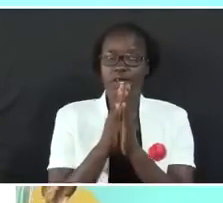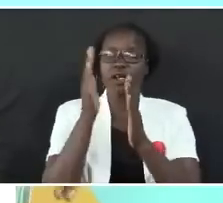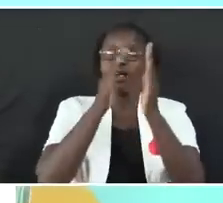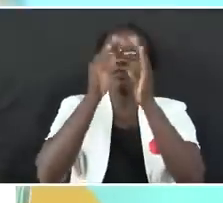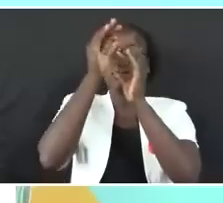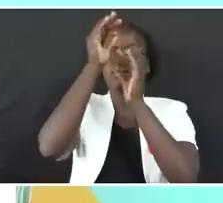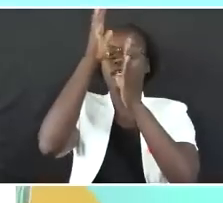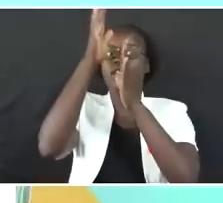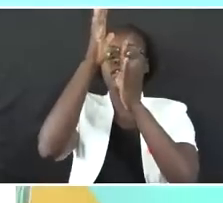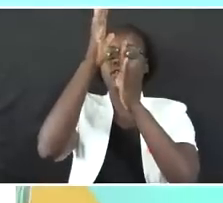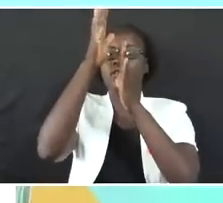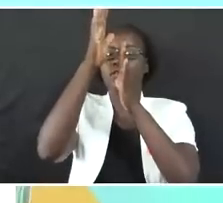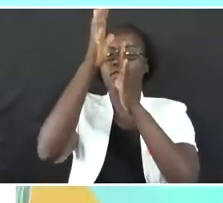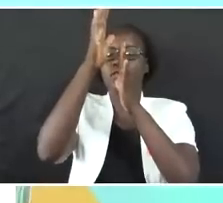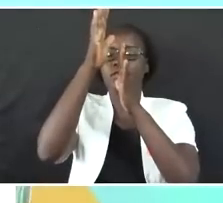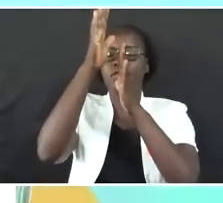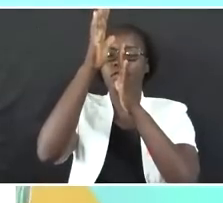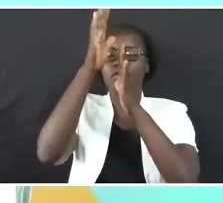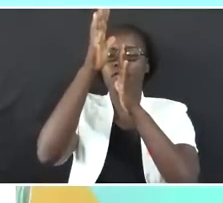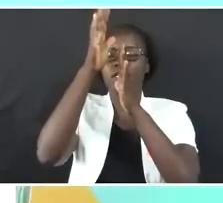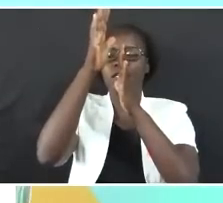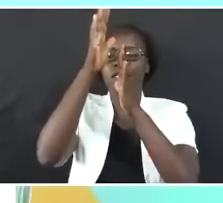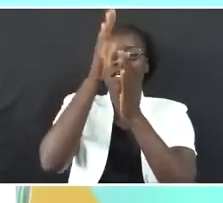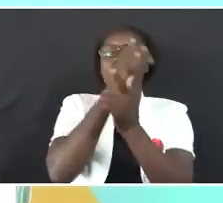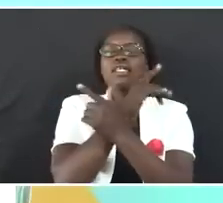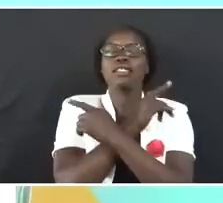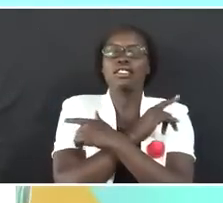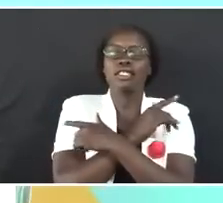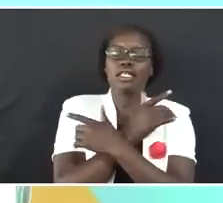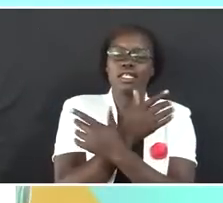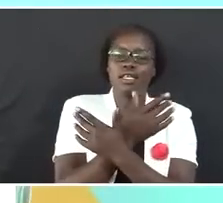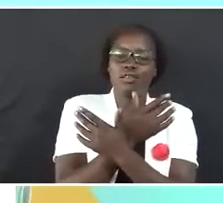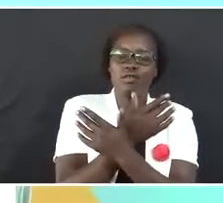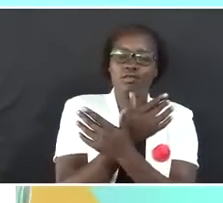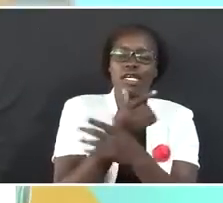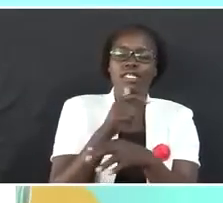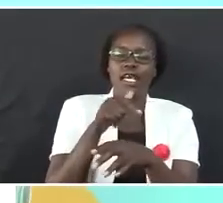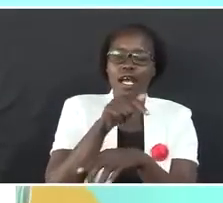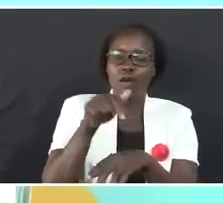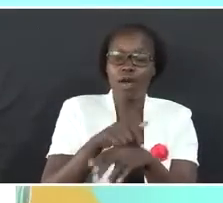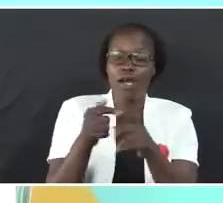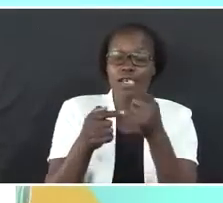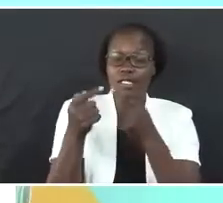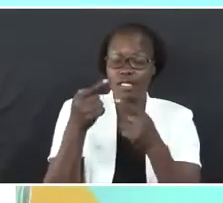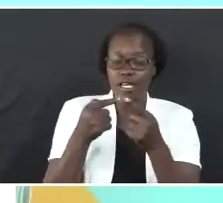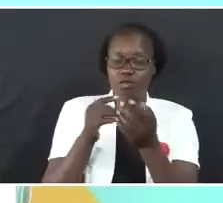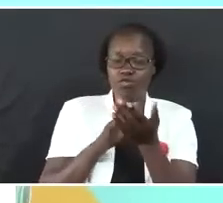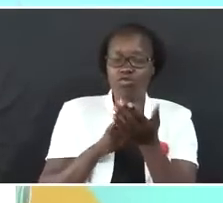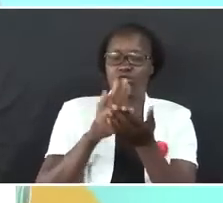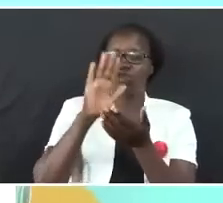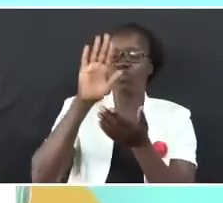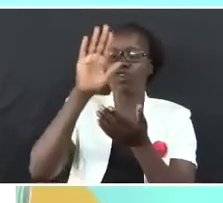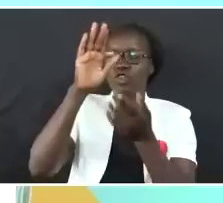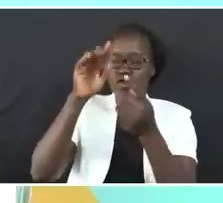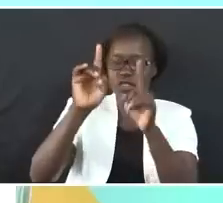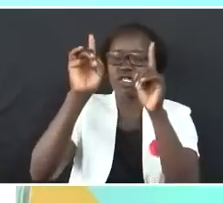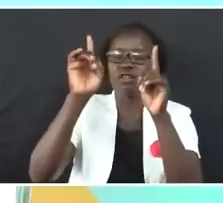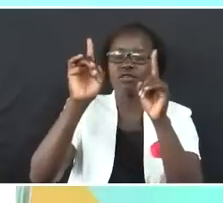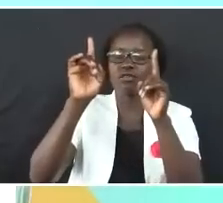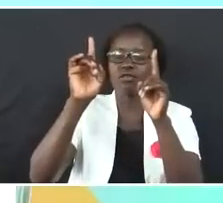Heavenly Father, the hour has come to glorify yourself.